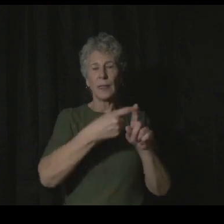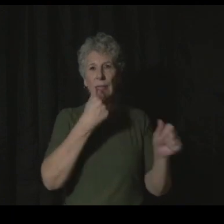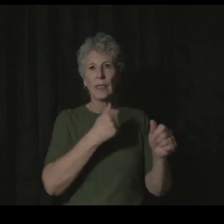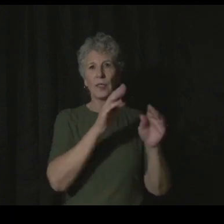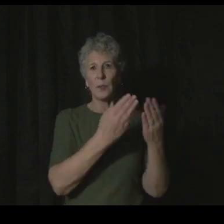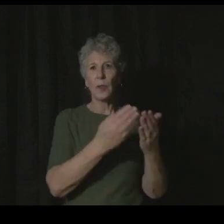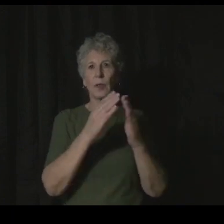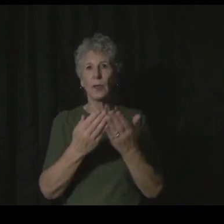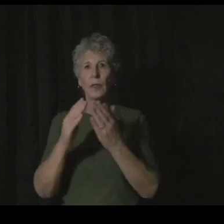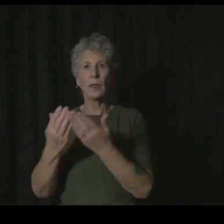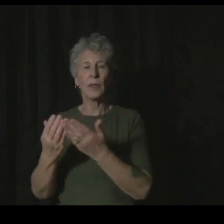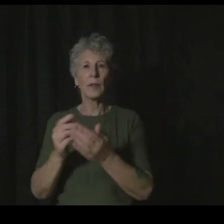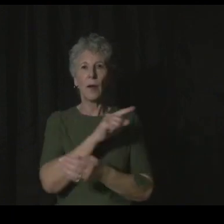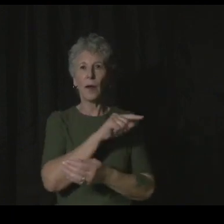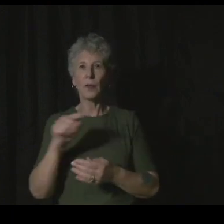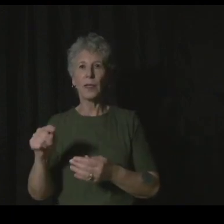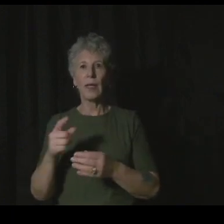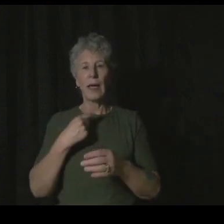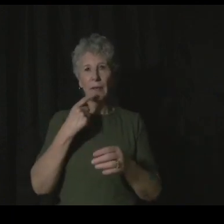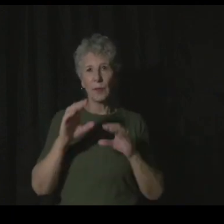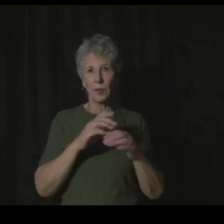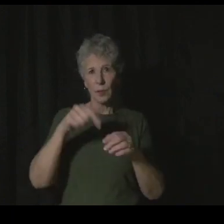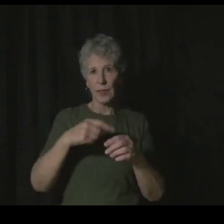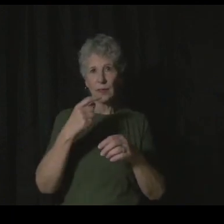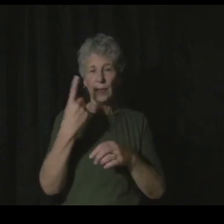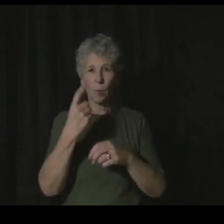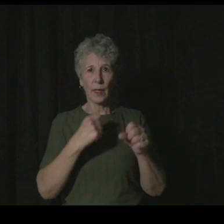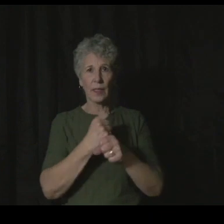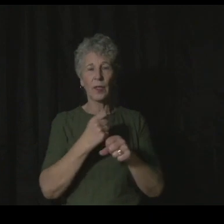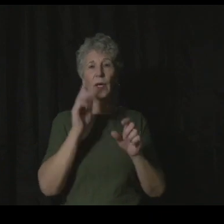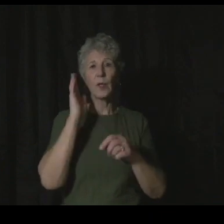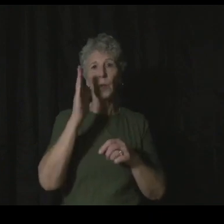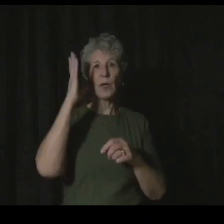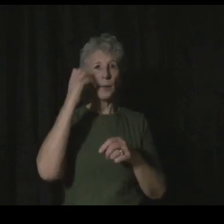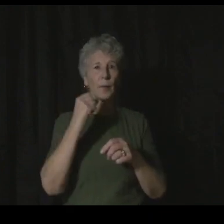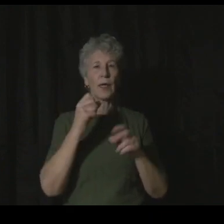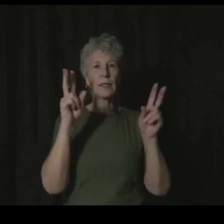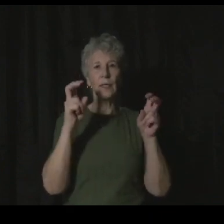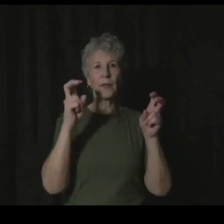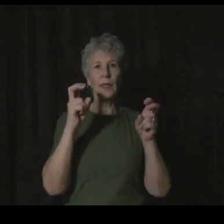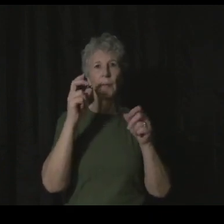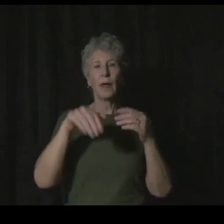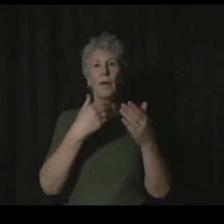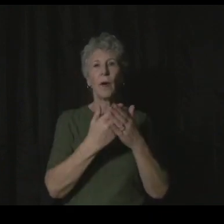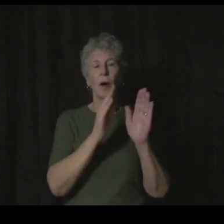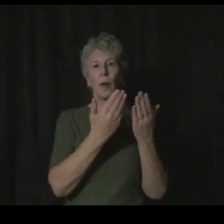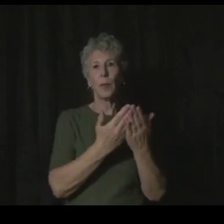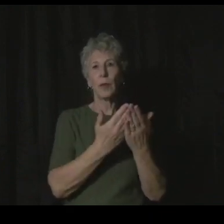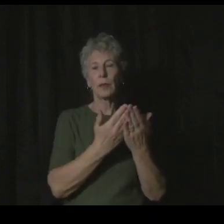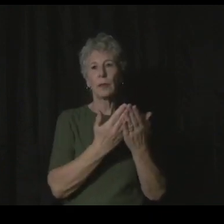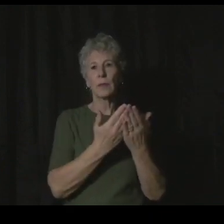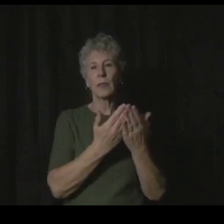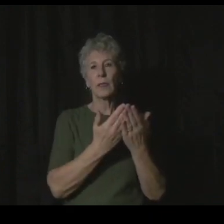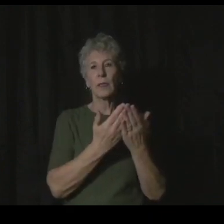each of those books are, so that if you commit to this over the year, you will memorize the themes of every book of the New Testament and be able to think through